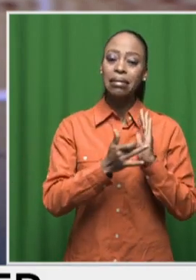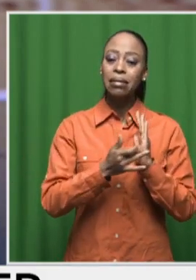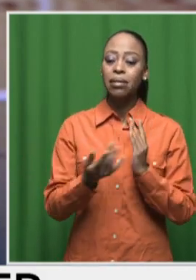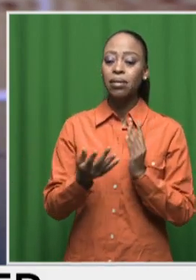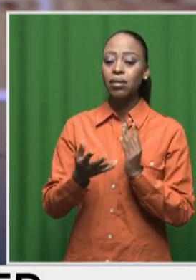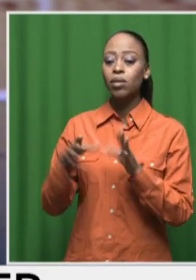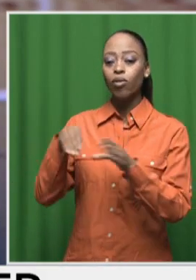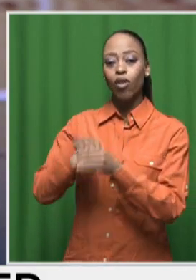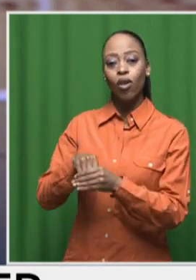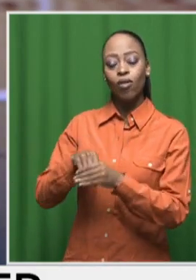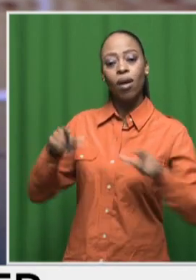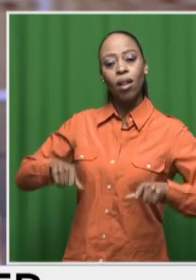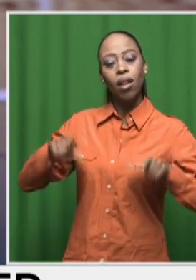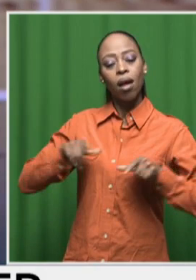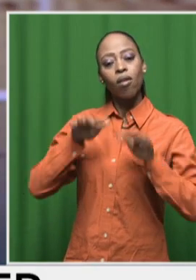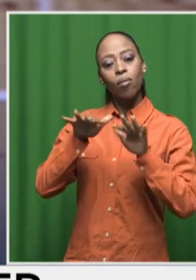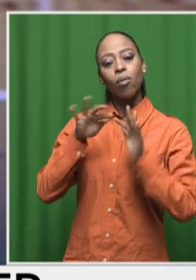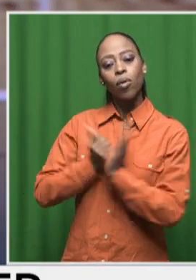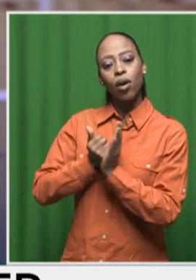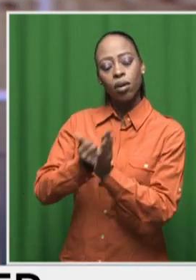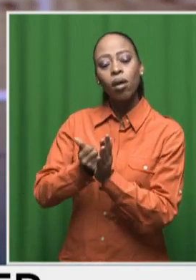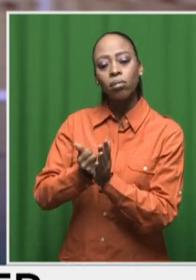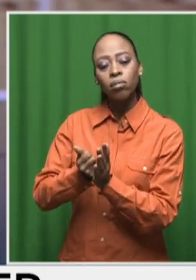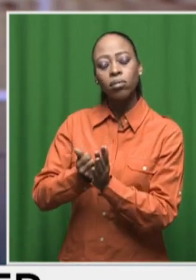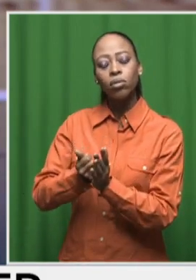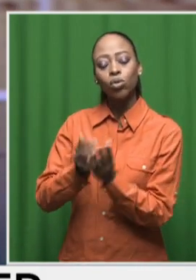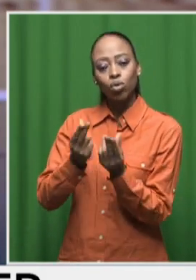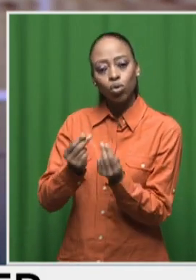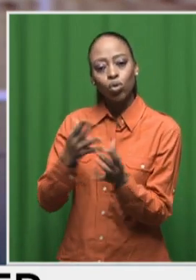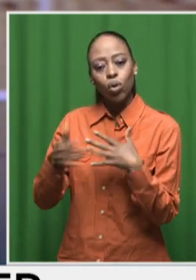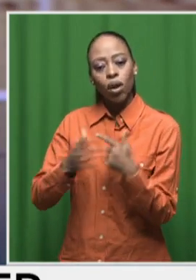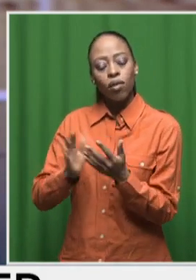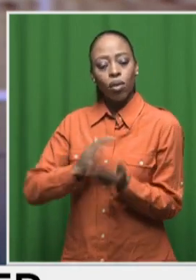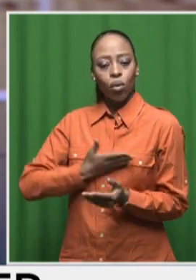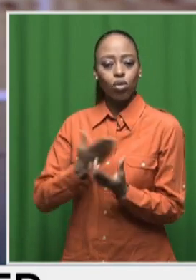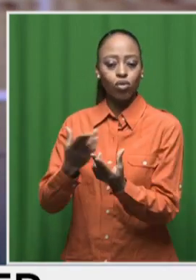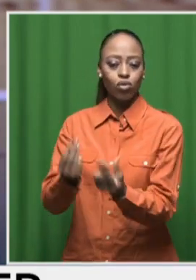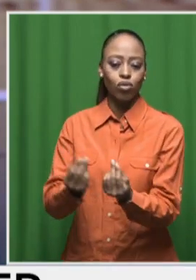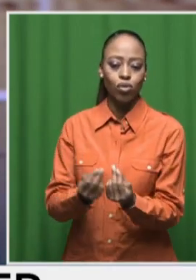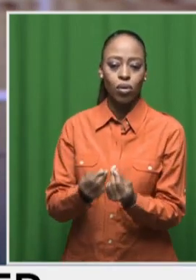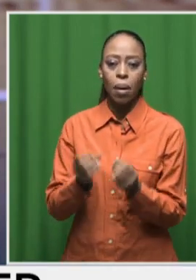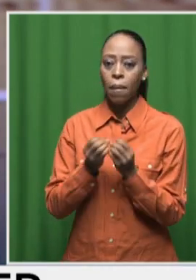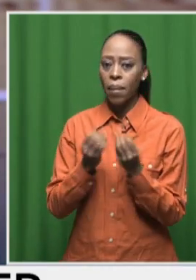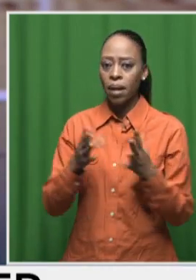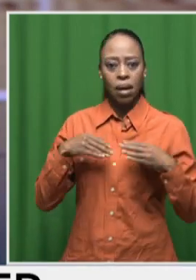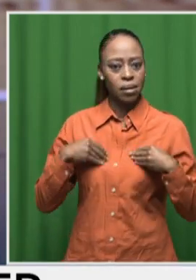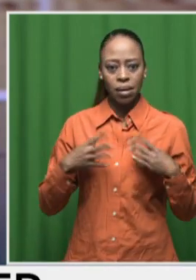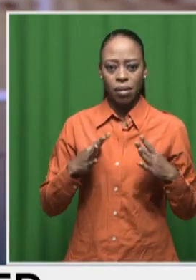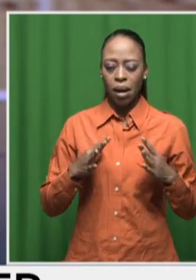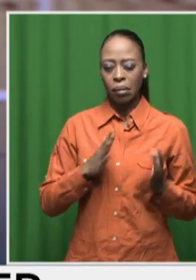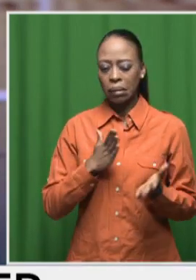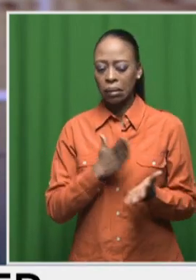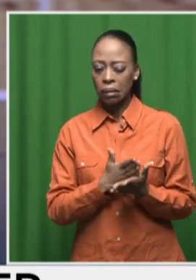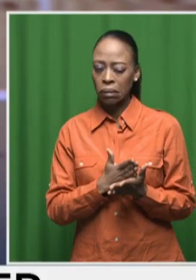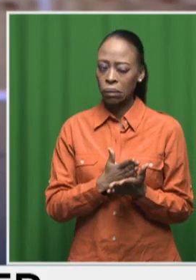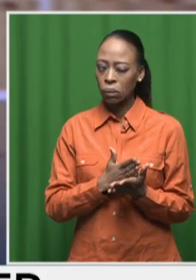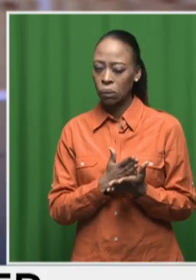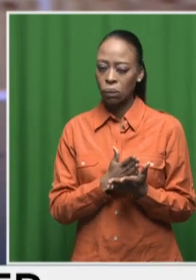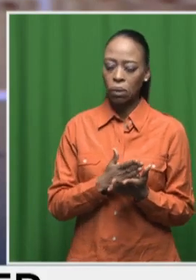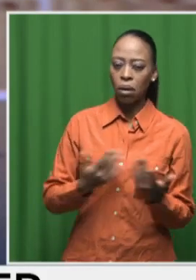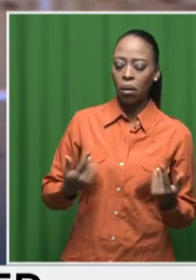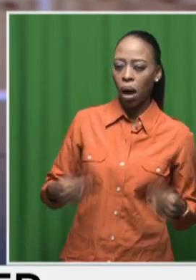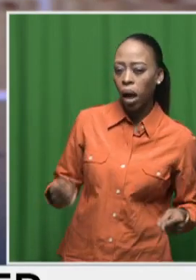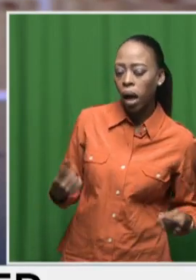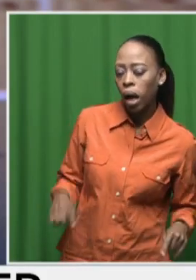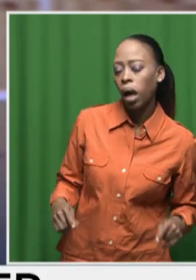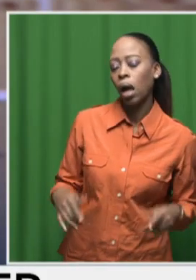into people's lives in a way that assists them in doing what they want to do. I think there's a lot of fear, there's a lot of hesitation